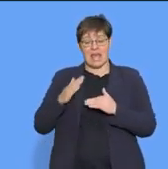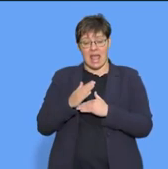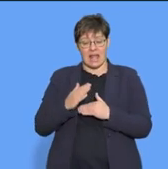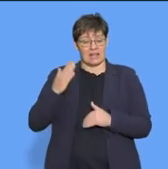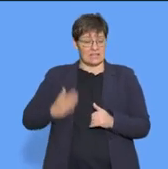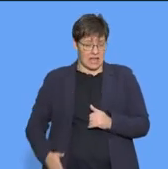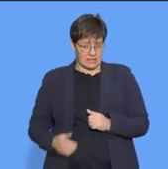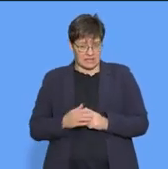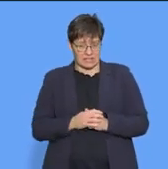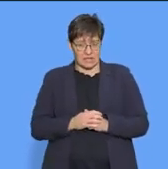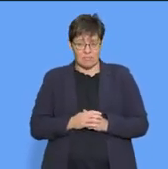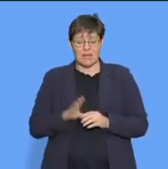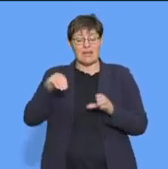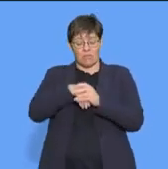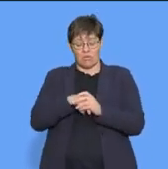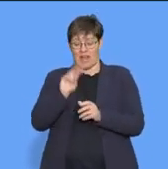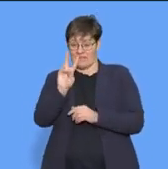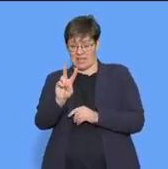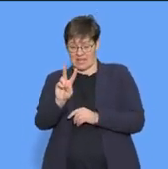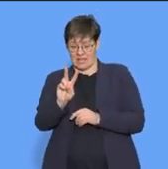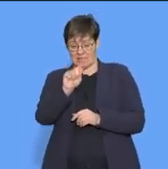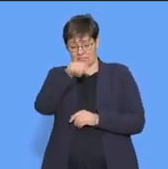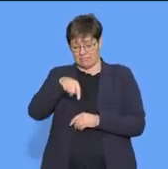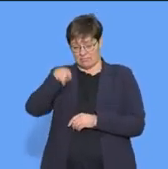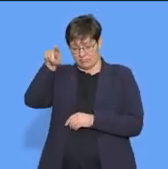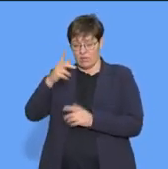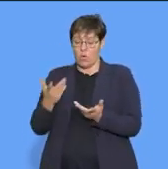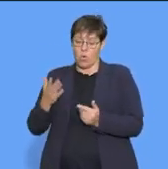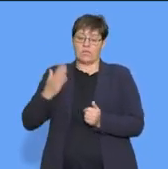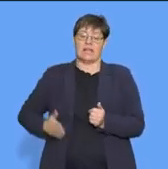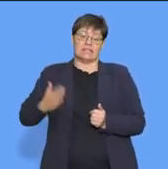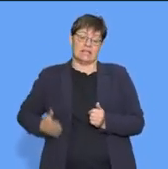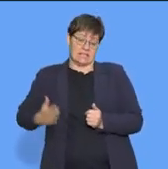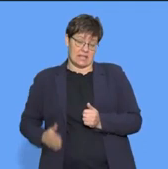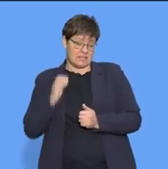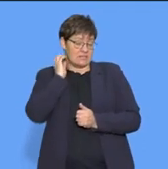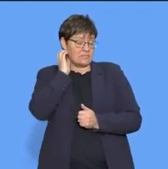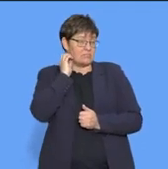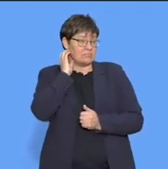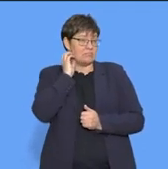and remember here it must be the included angle, or you must be having side side side.